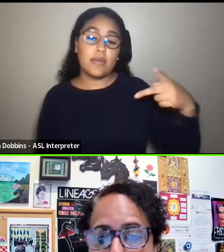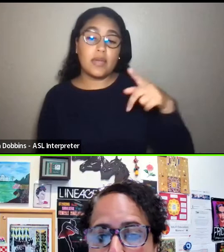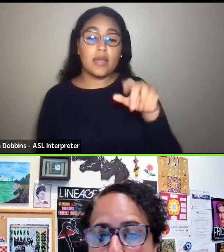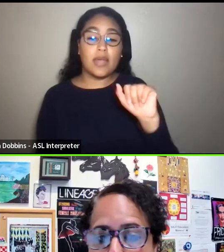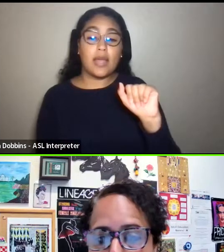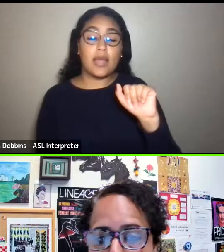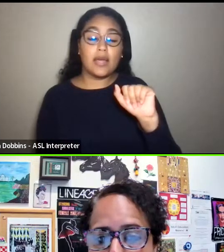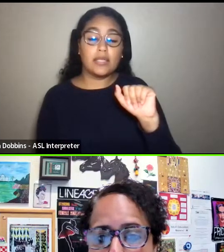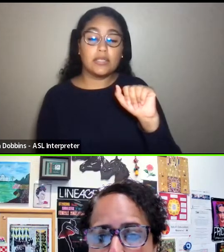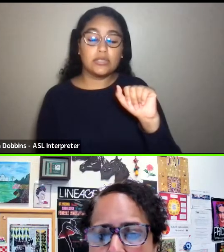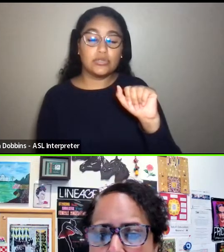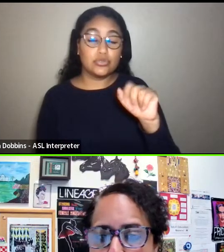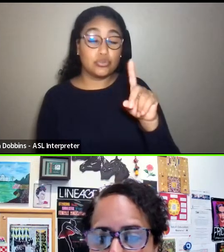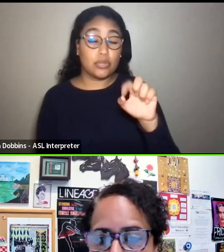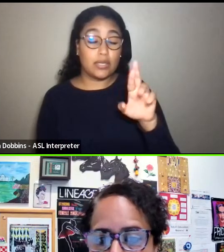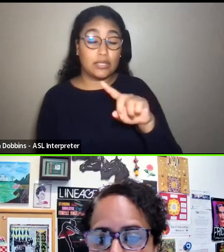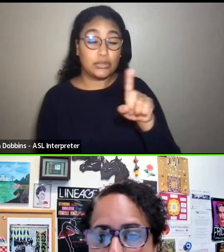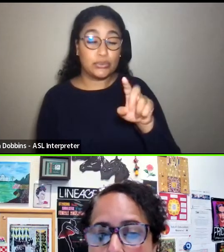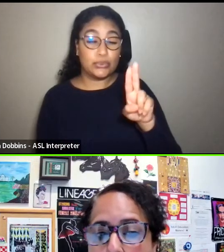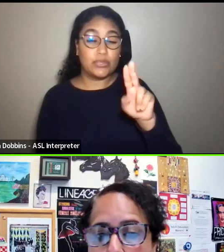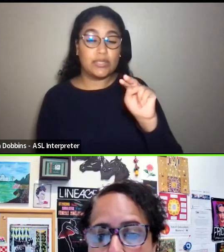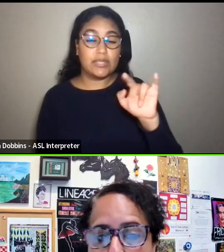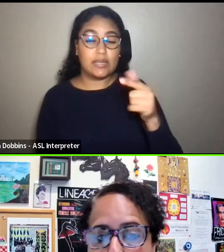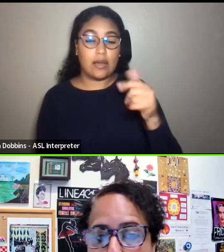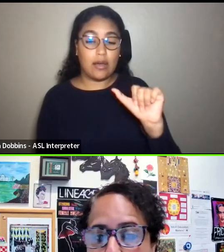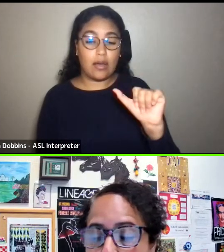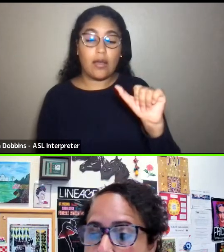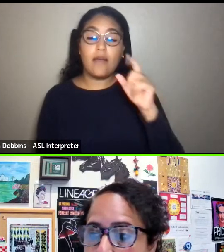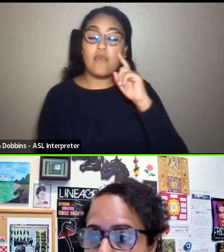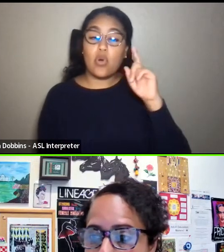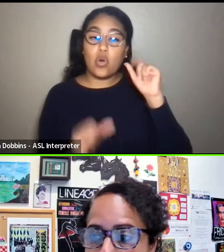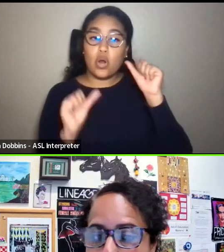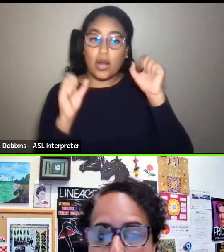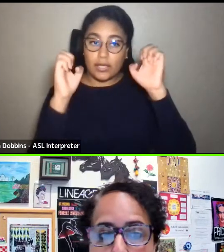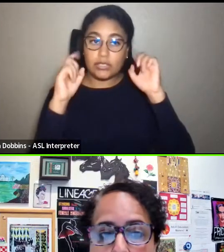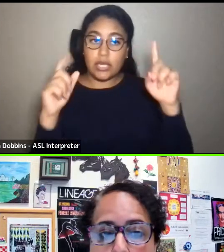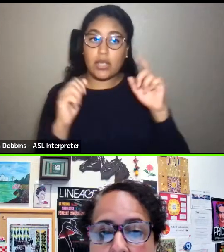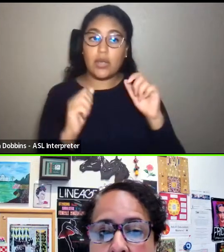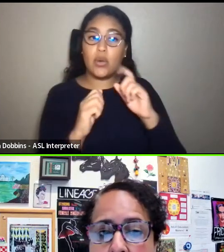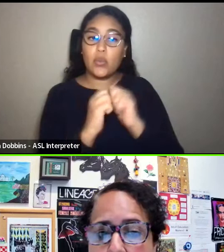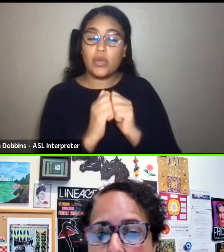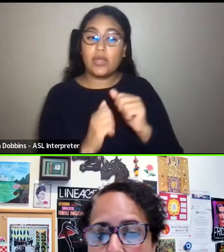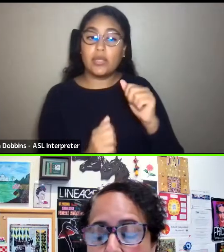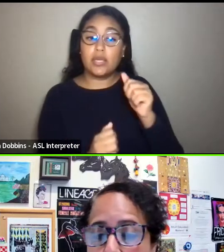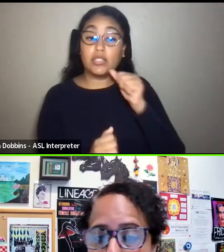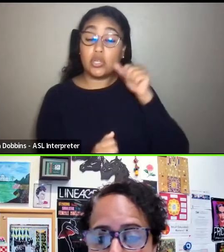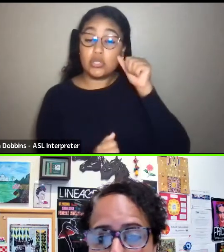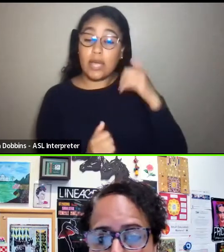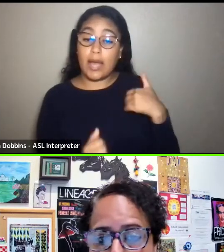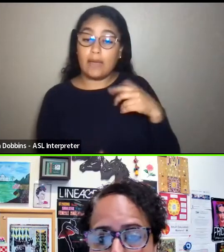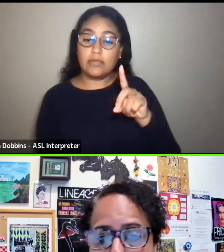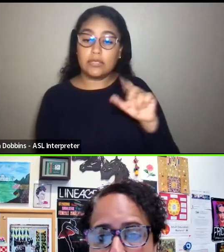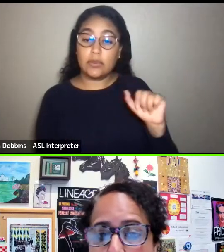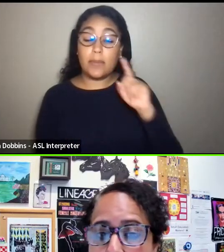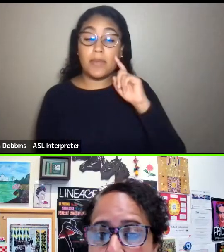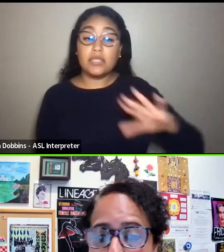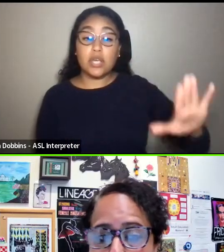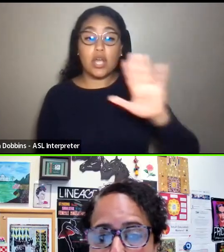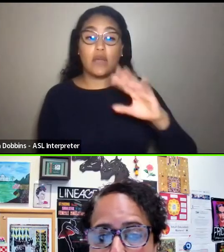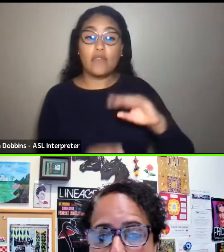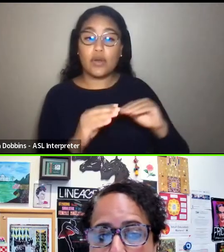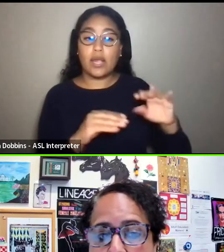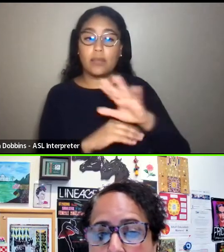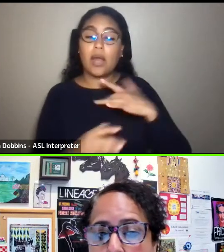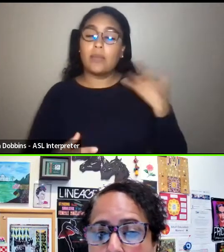Andrade Zuniga for her mentorship and education around adults with disabilities. Because of her invaluable influence, I